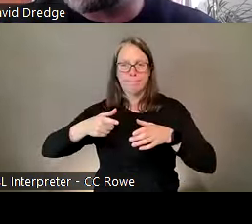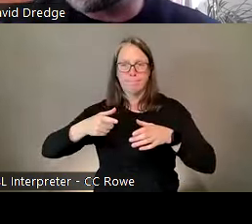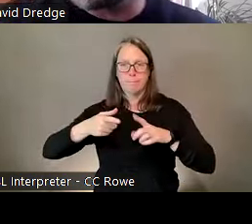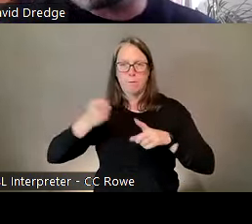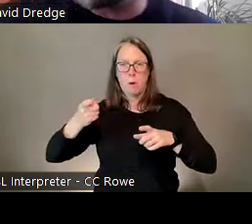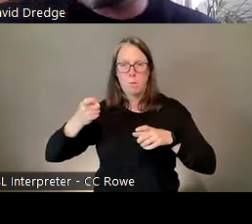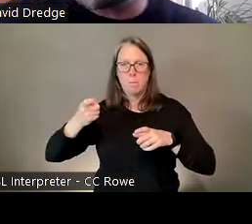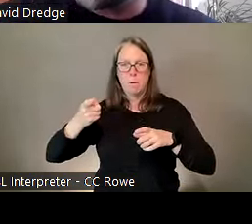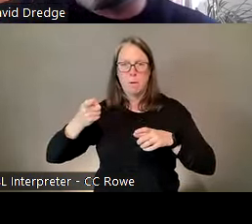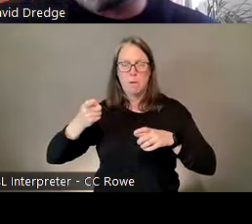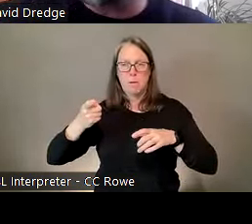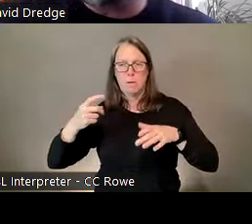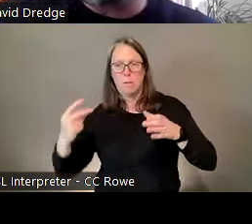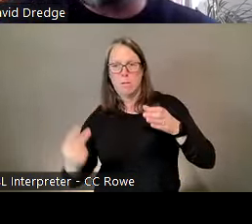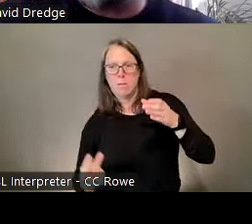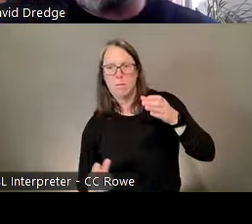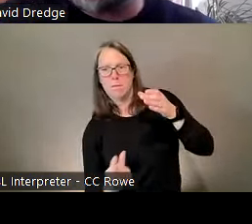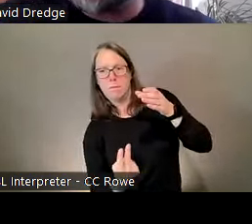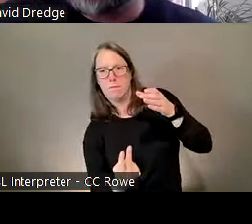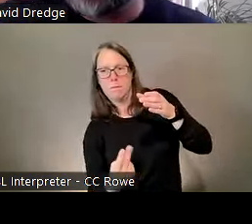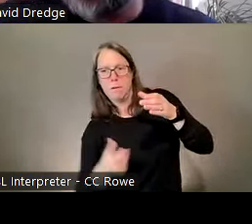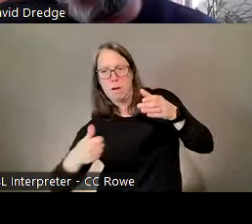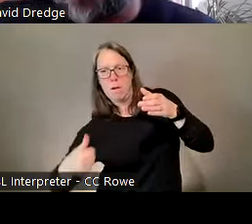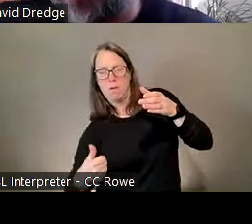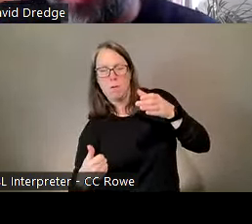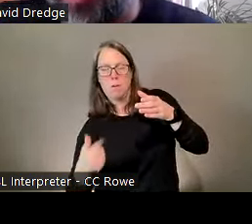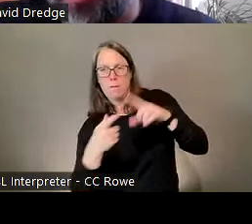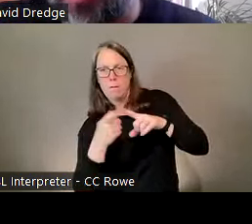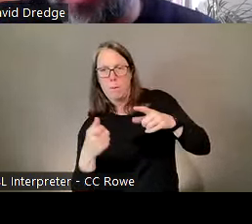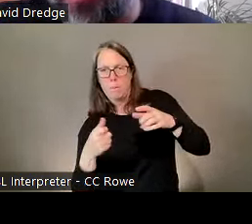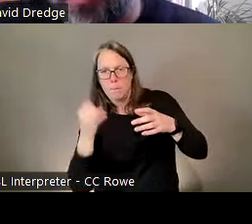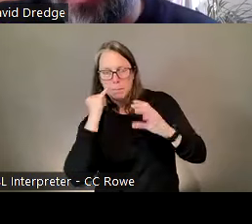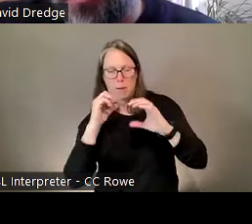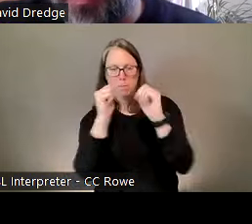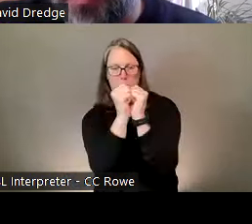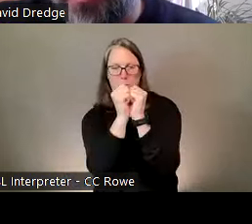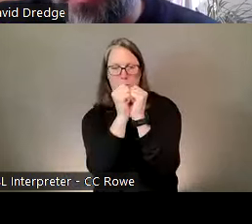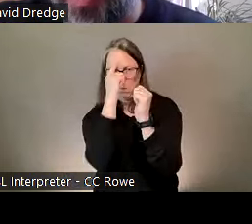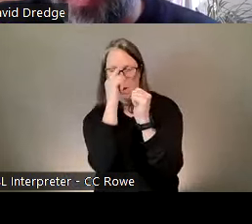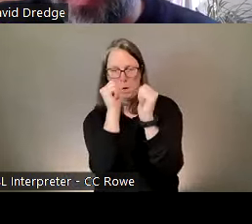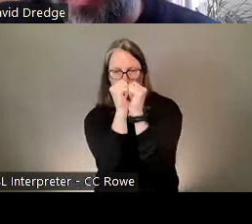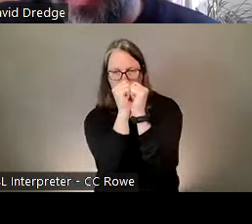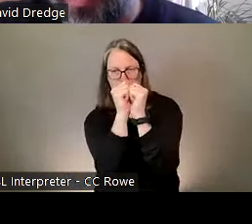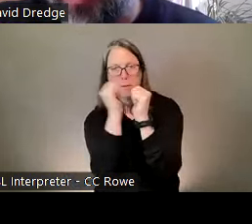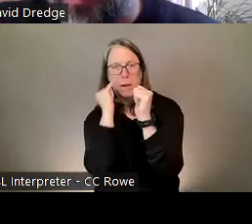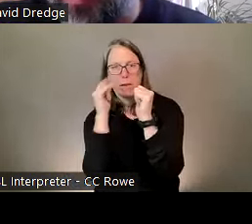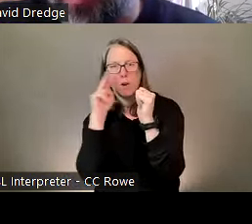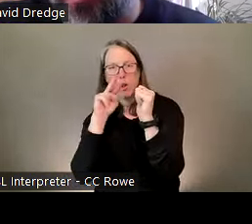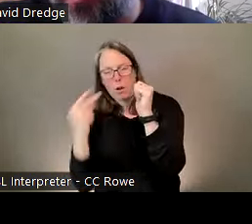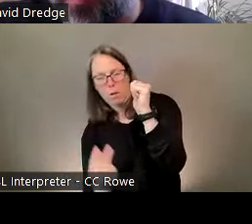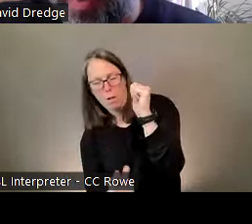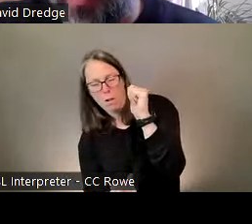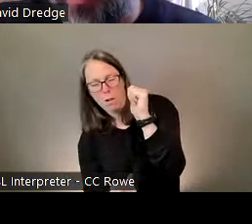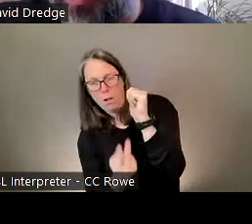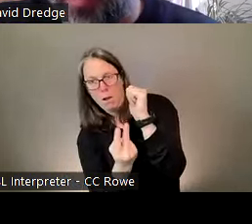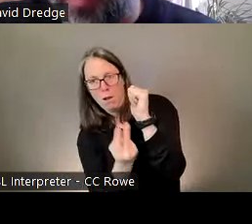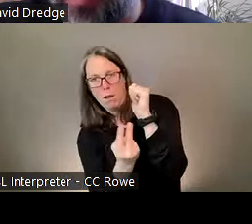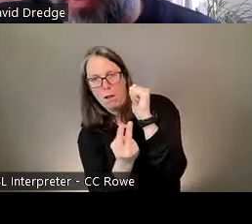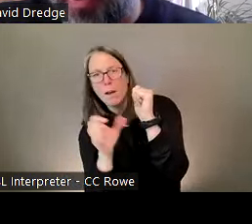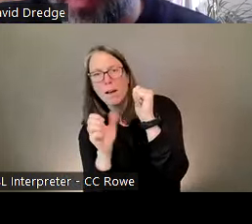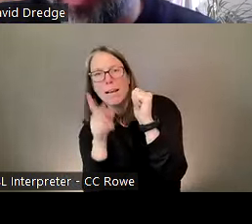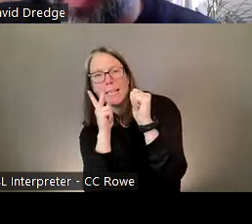their toes to up inside their head. And so these are those ventricles in a different position. And so right here, there's